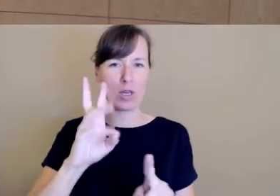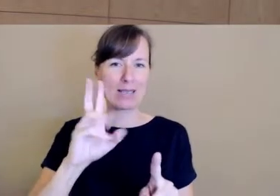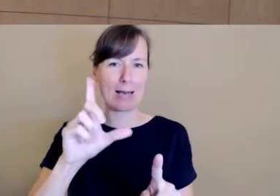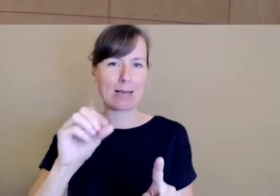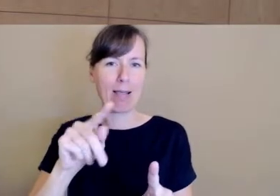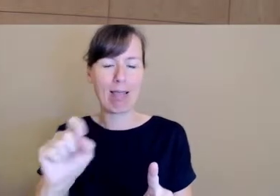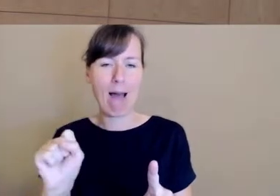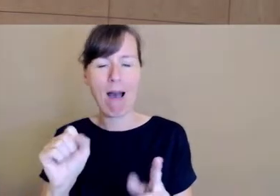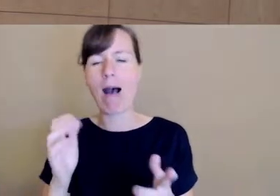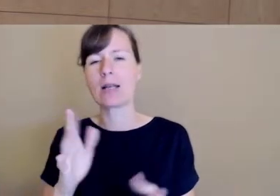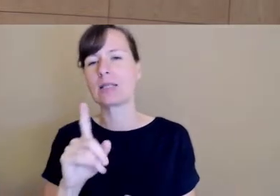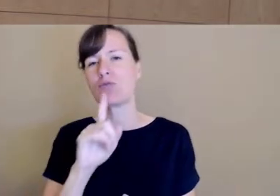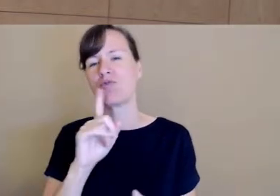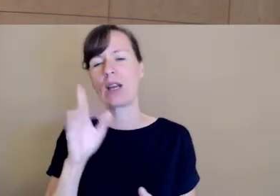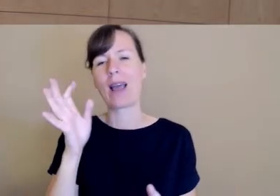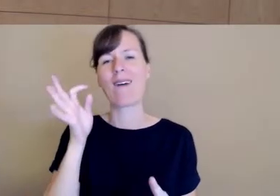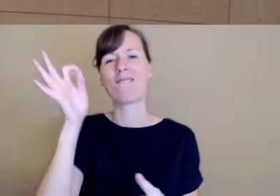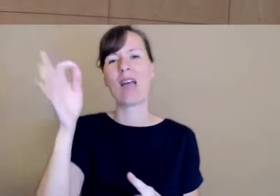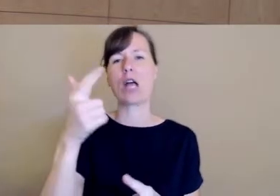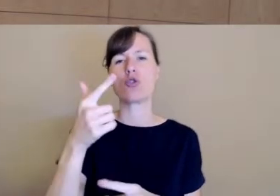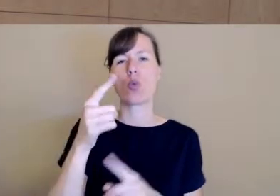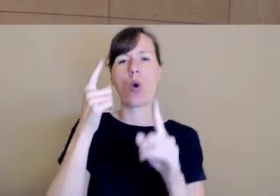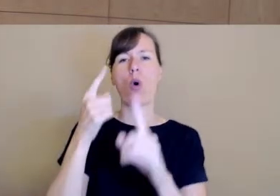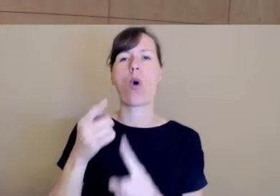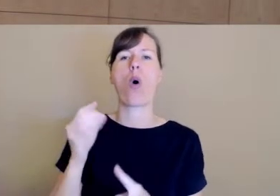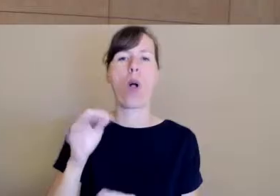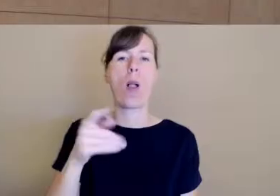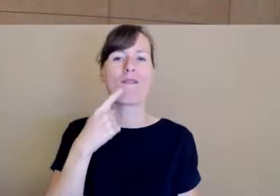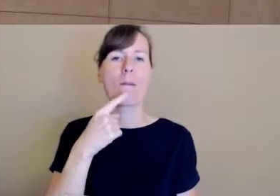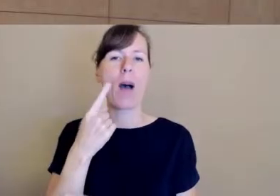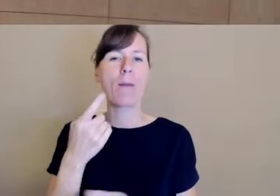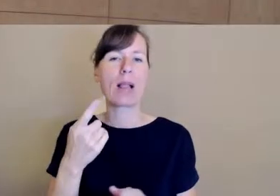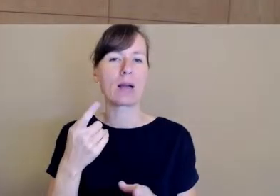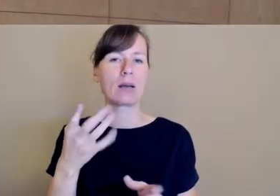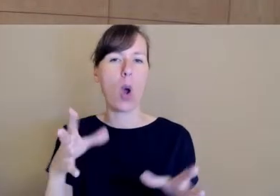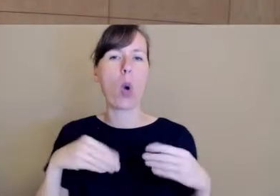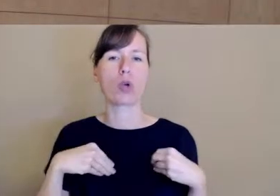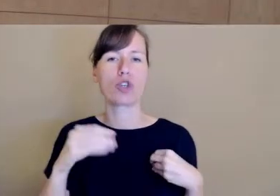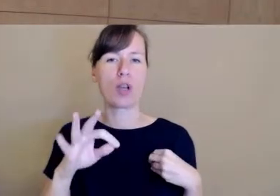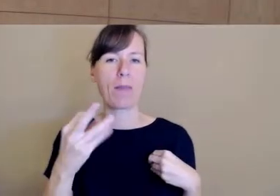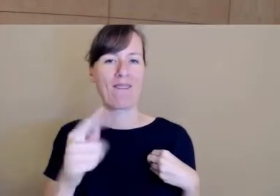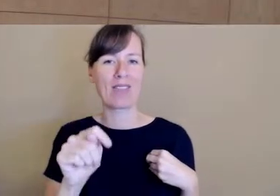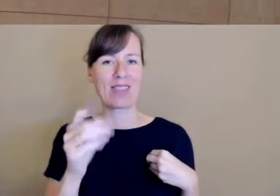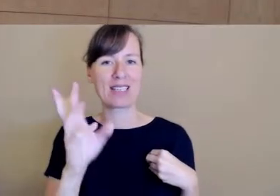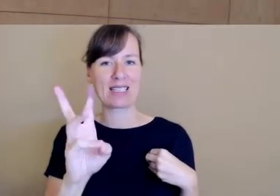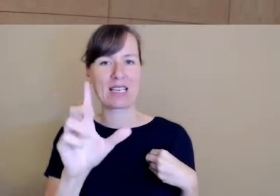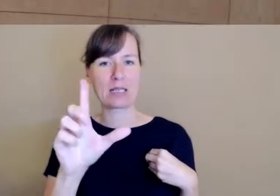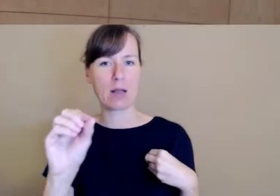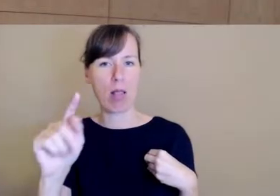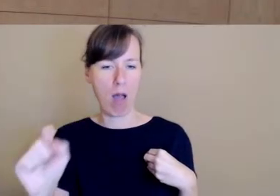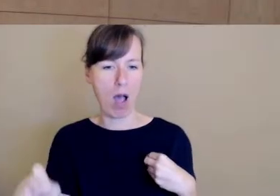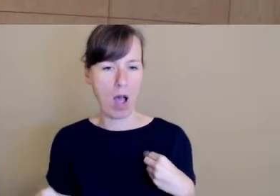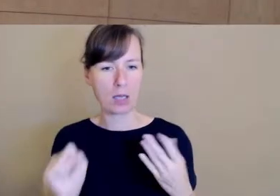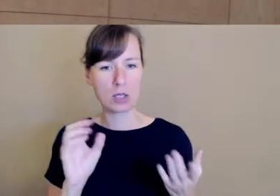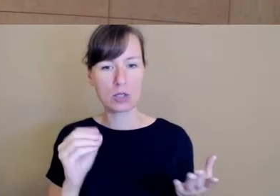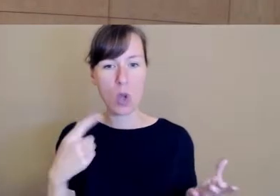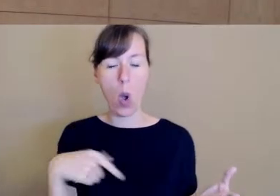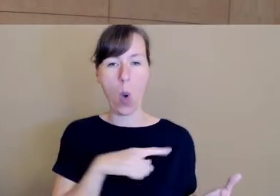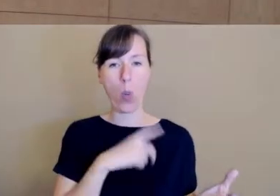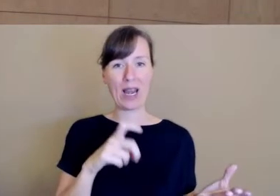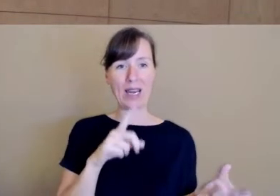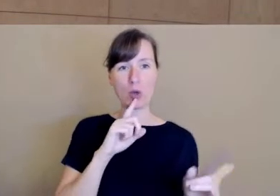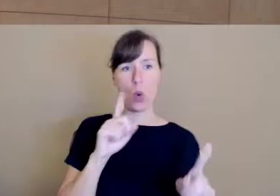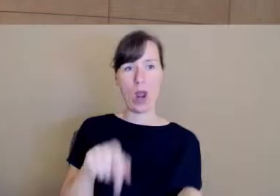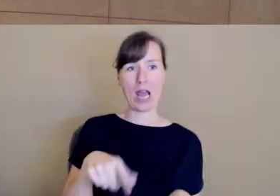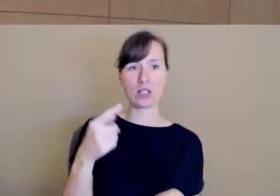public ownership of the 6 lots. So, council, we need to answer the mail with Prologis as